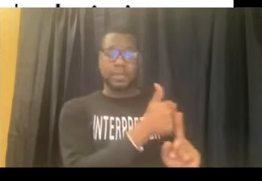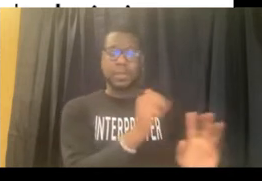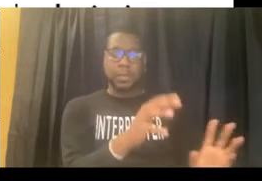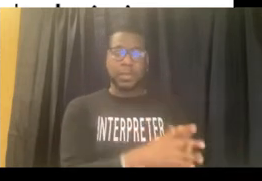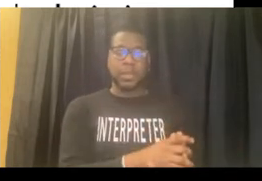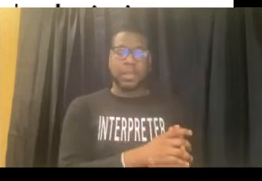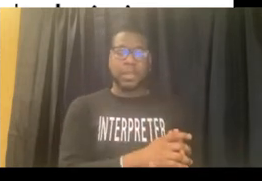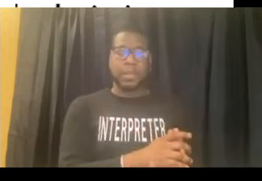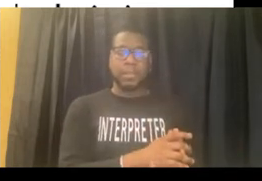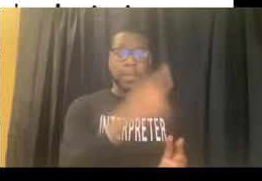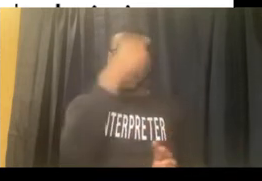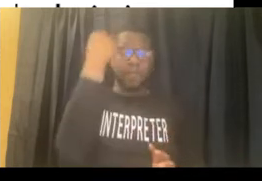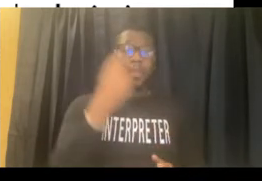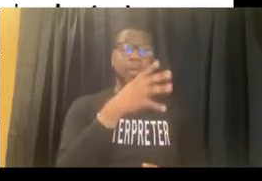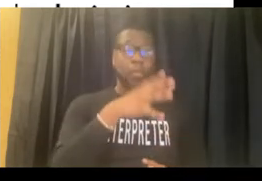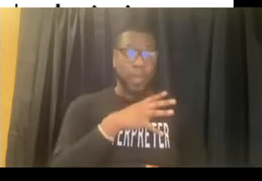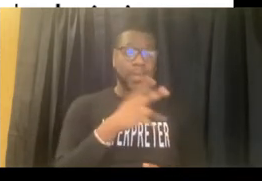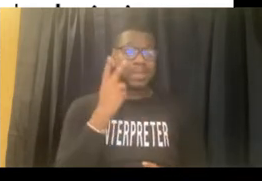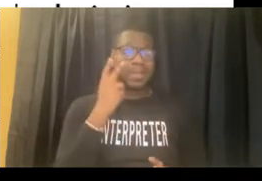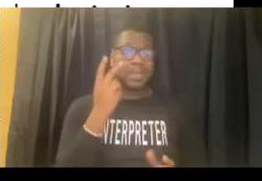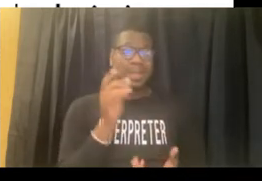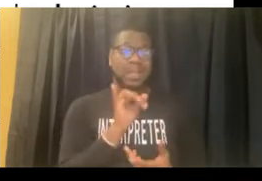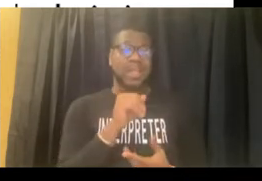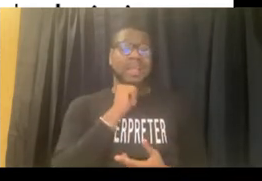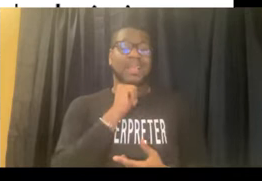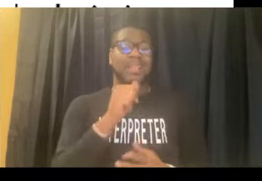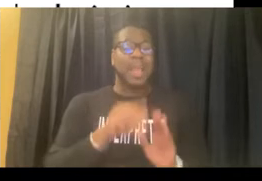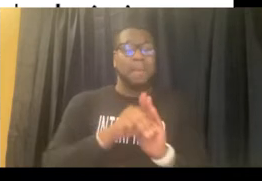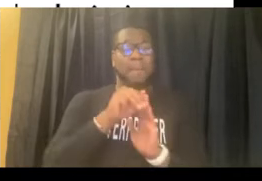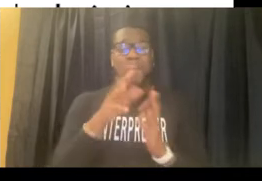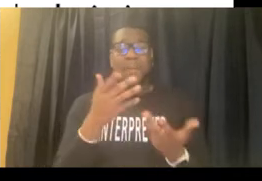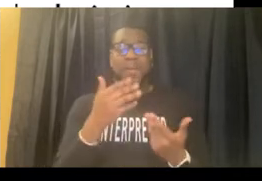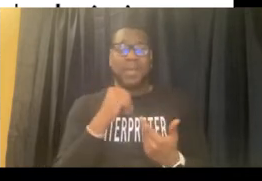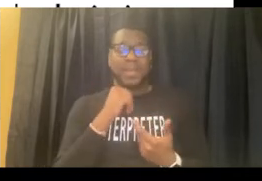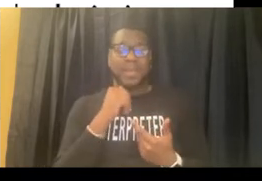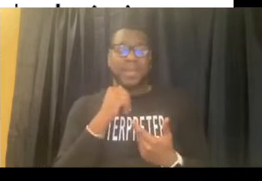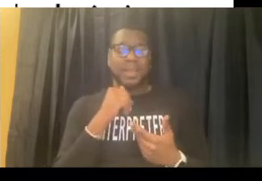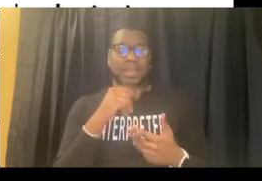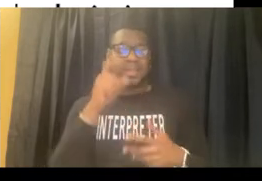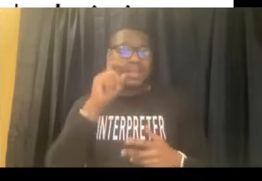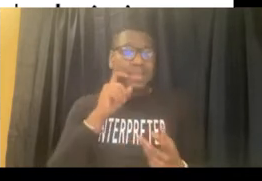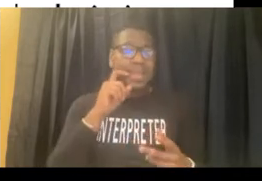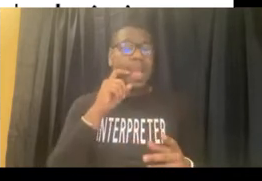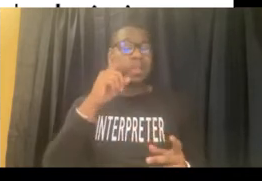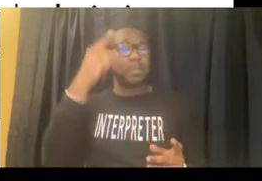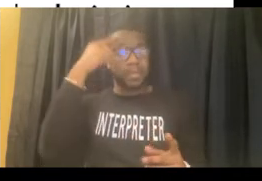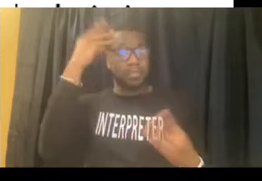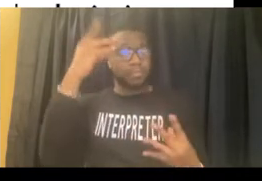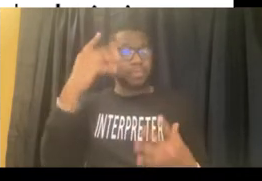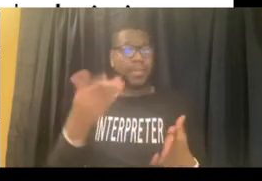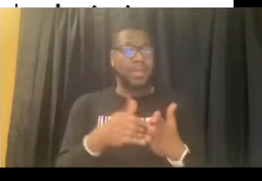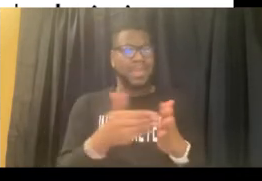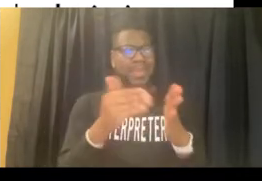or hypersexualized. Asian women are seen as obedient and submissive as it relates to engaging with them in domestic labor or